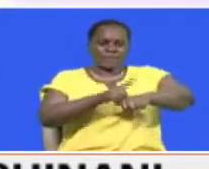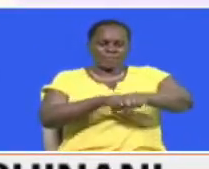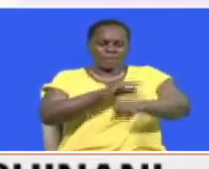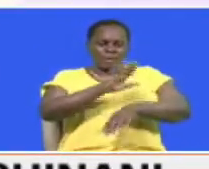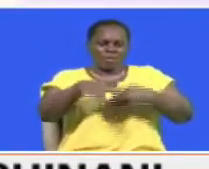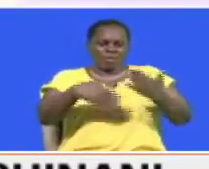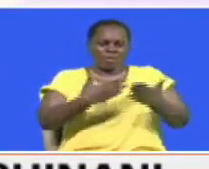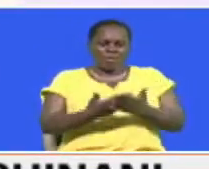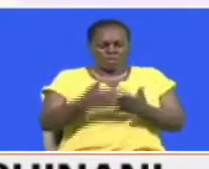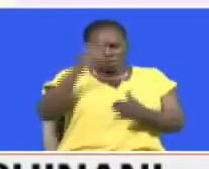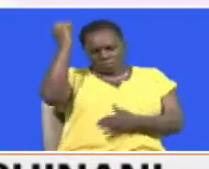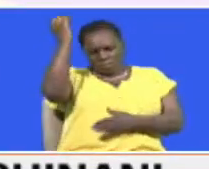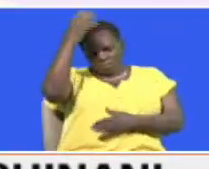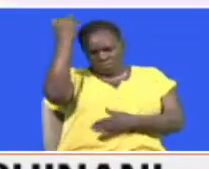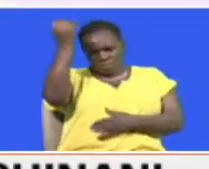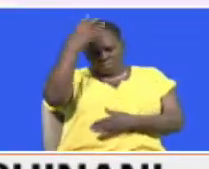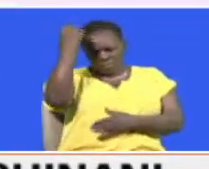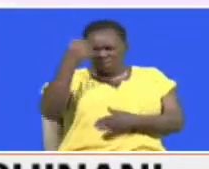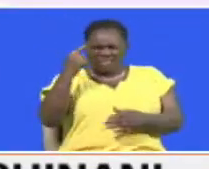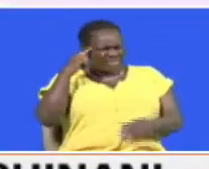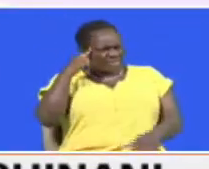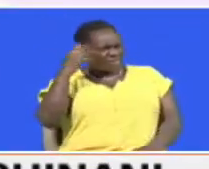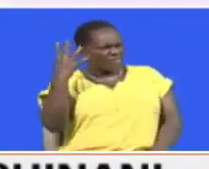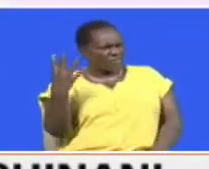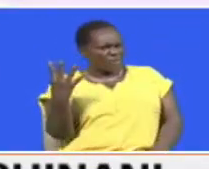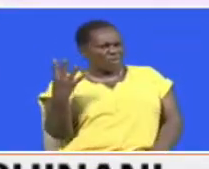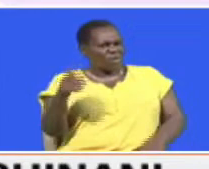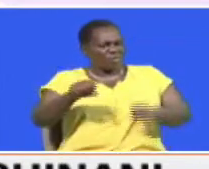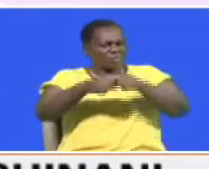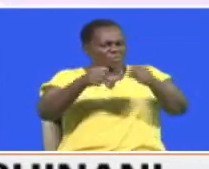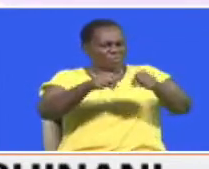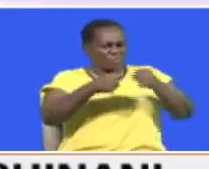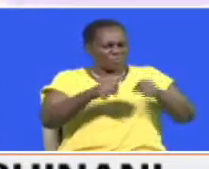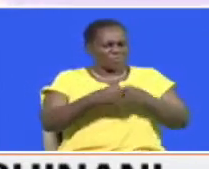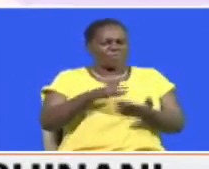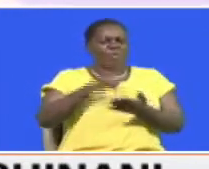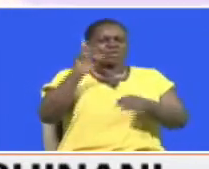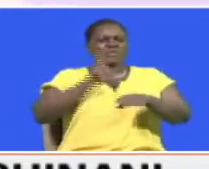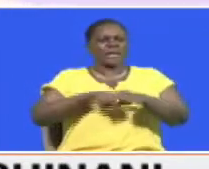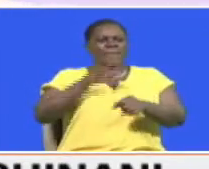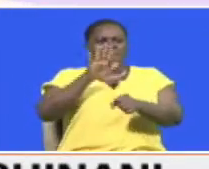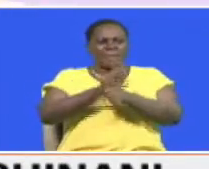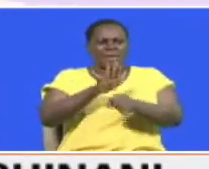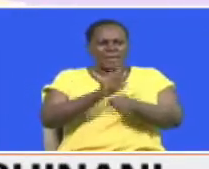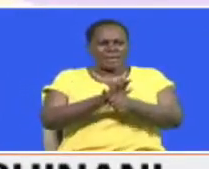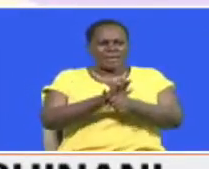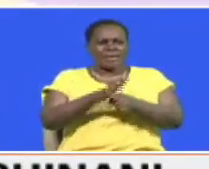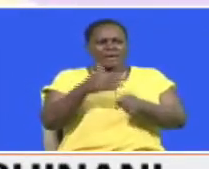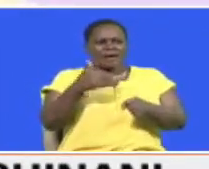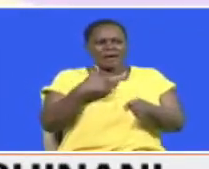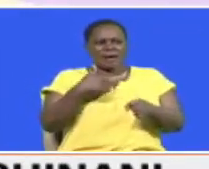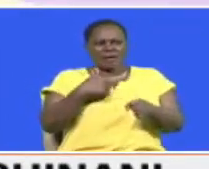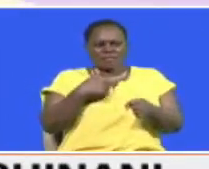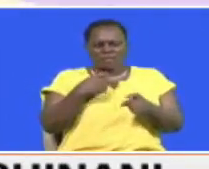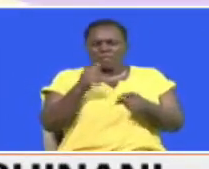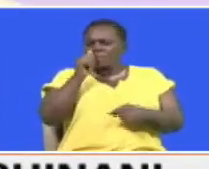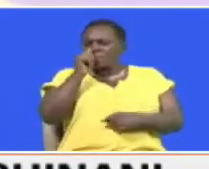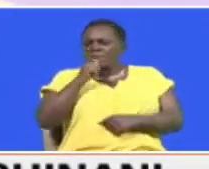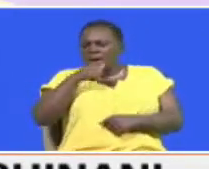all the ambulances, which I think they are about four, they were broken most of the time. Meaning, in fact, we had to hire maybe from the